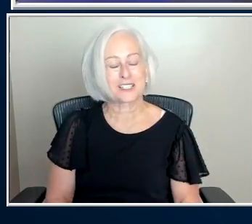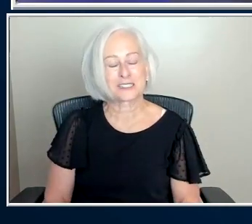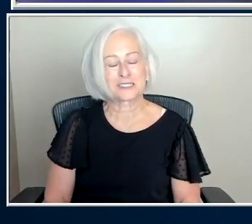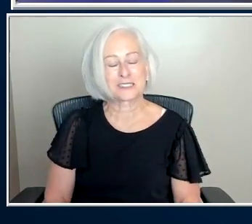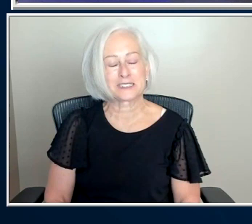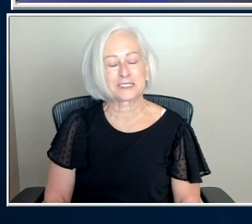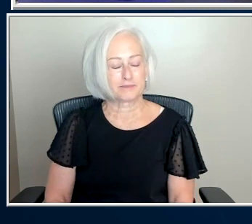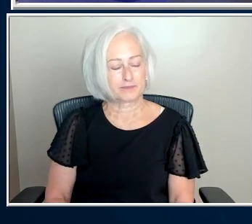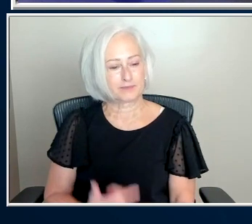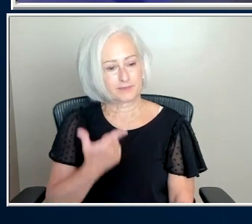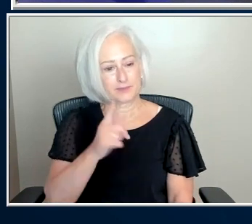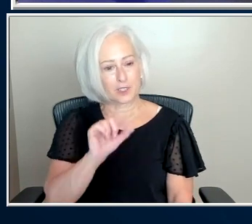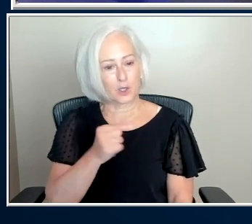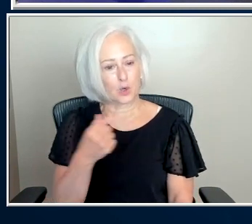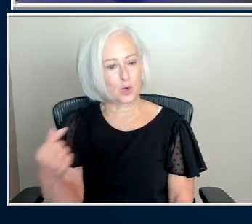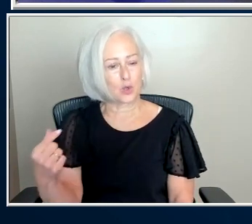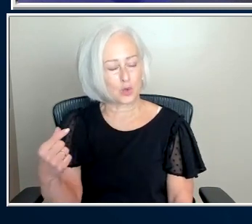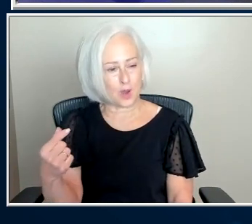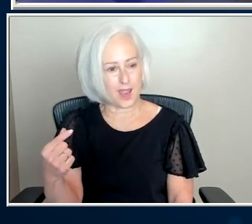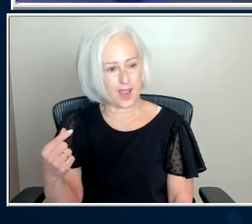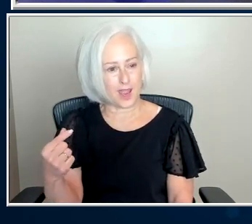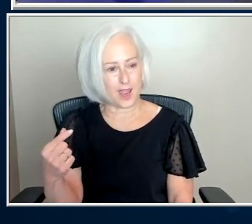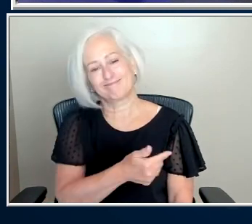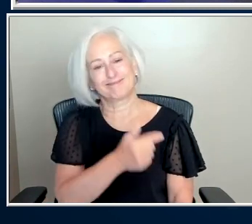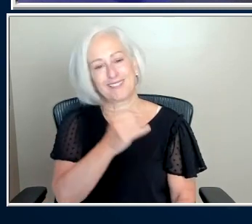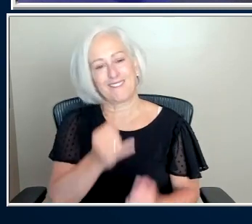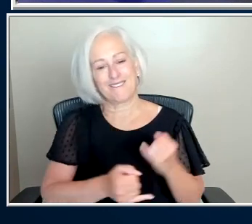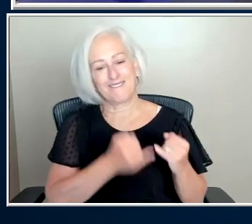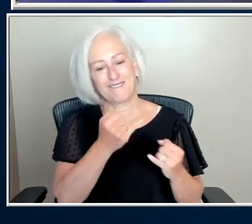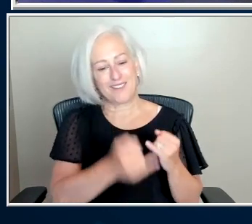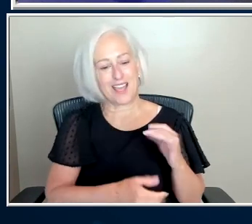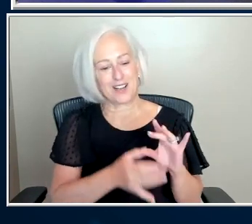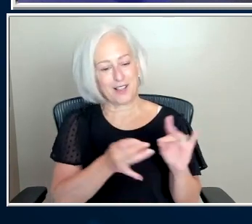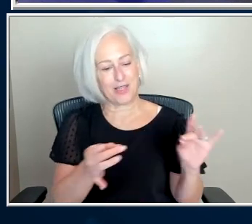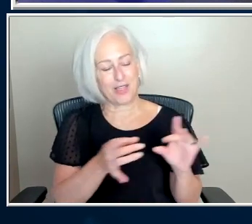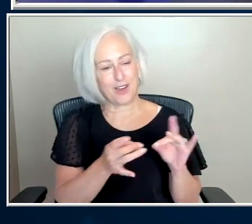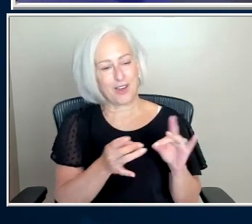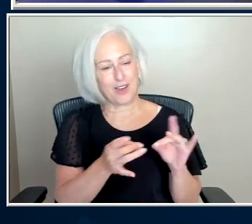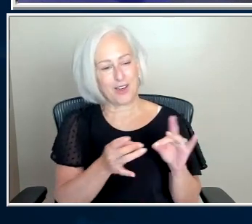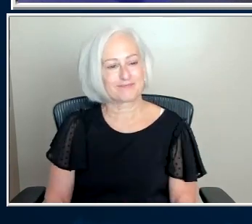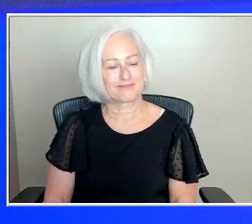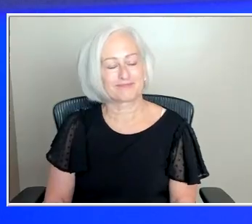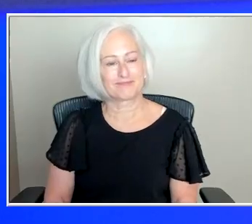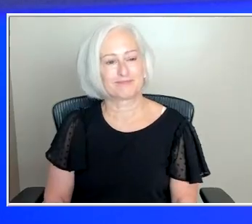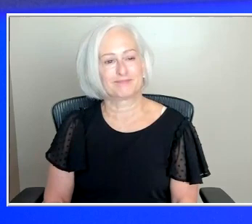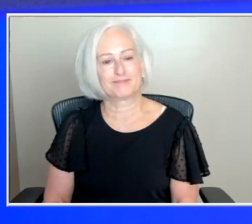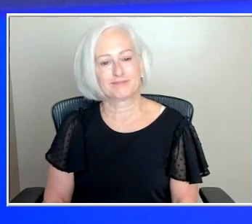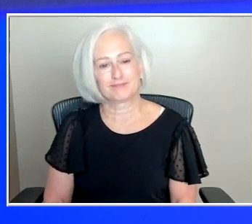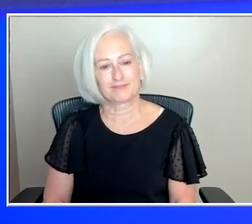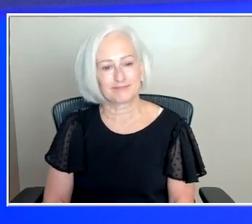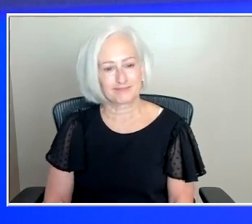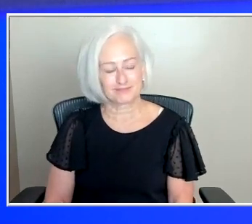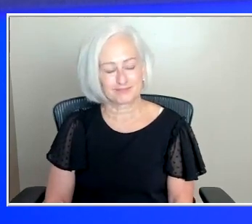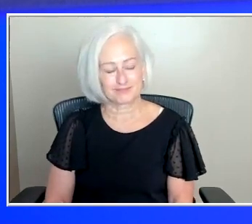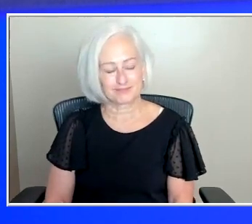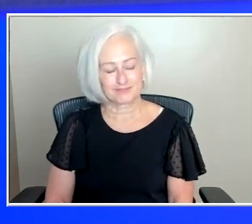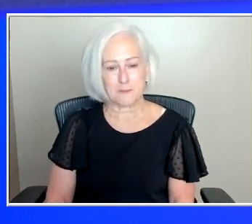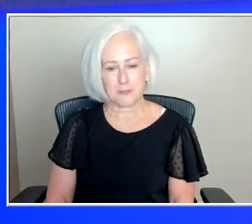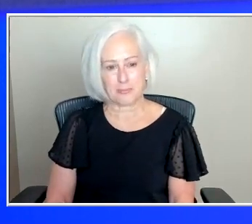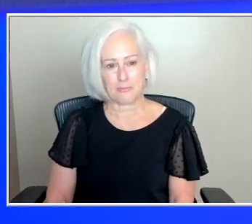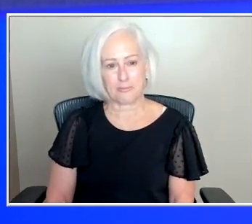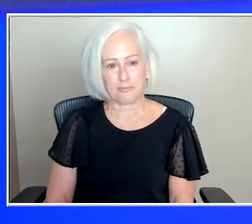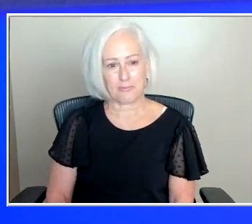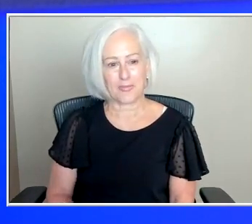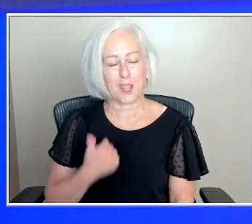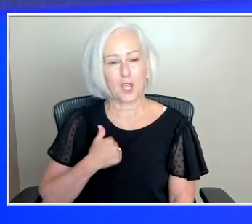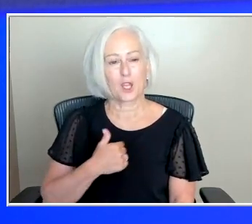Greg, I'm going to let you have the final thought today. What's the takeaway from this story? Well, we pray